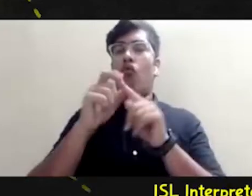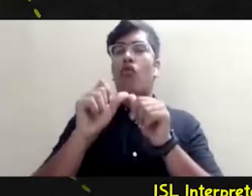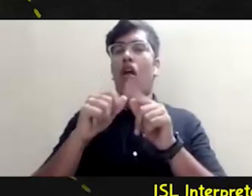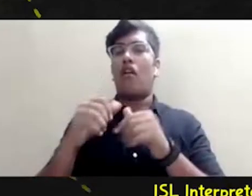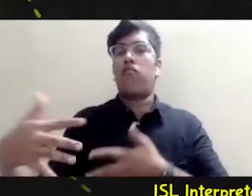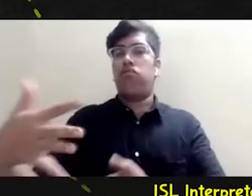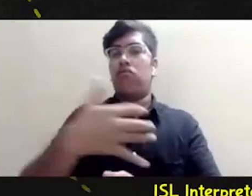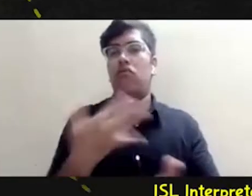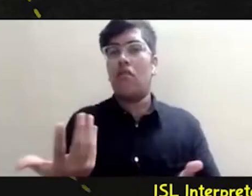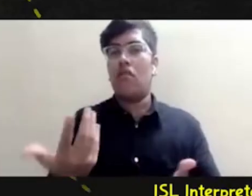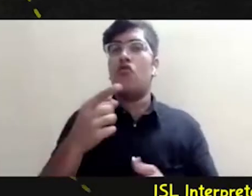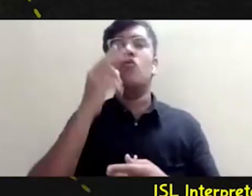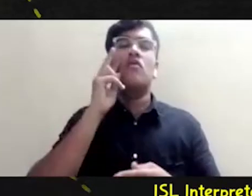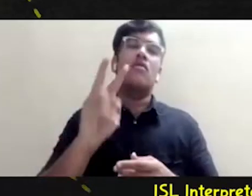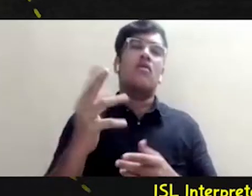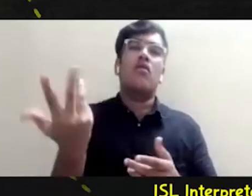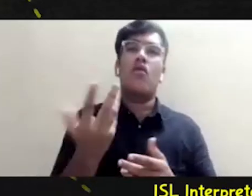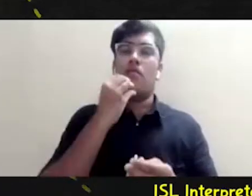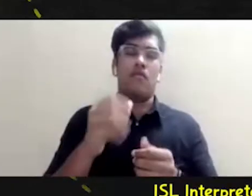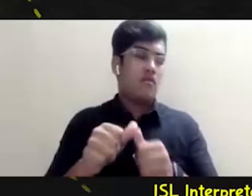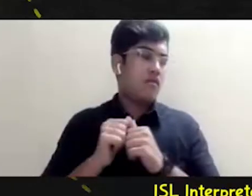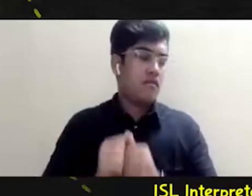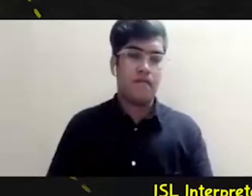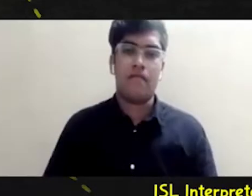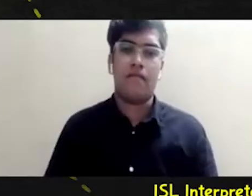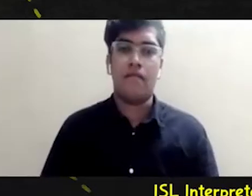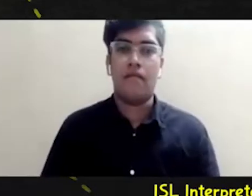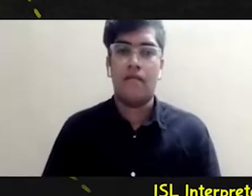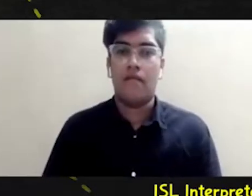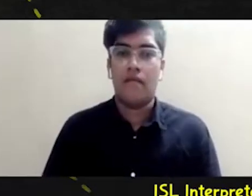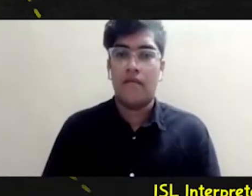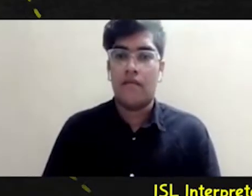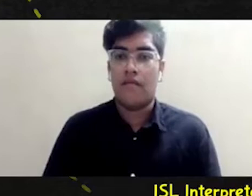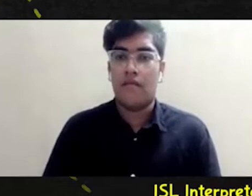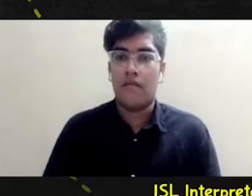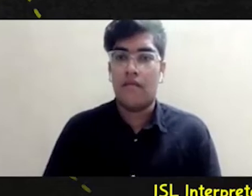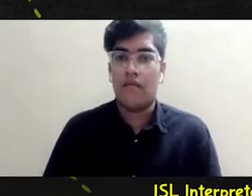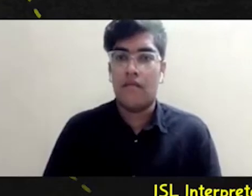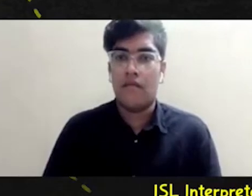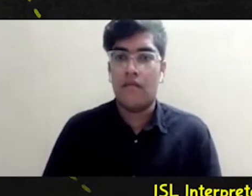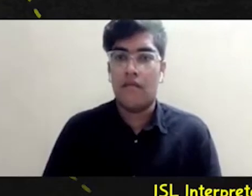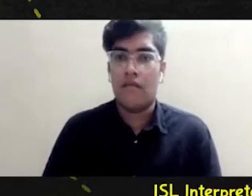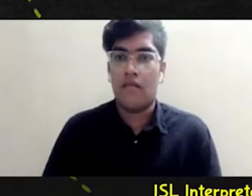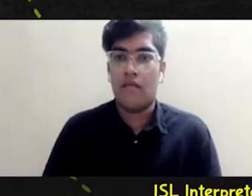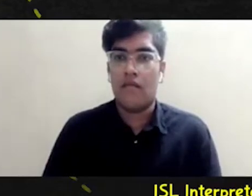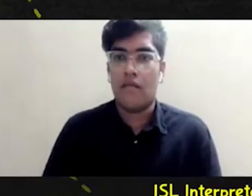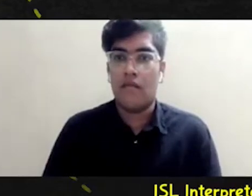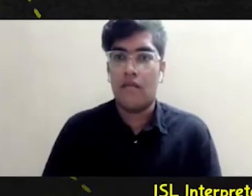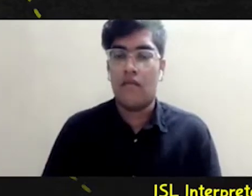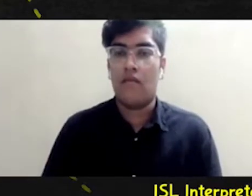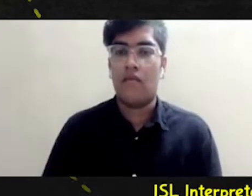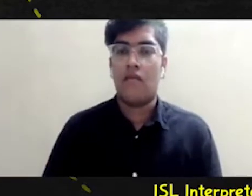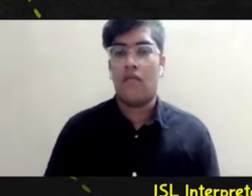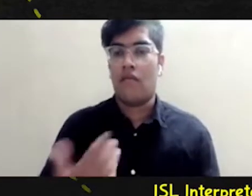do you see, Anish, Brinda, and this really comment? So for me, again, like I said, since I work